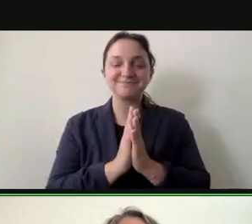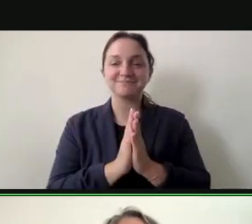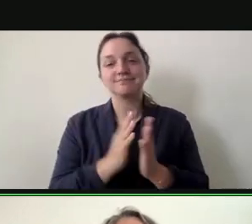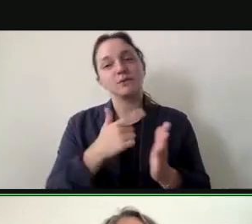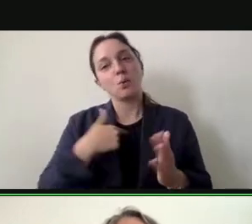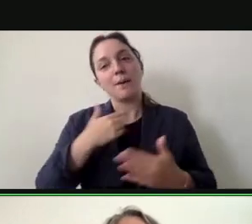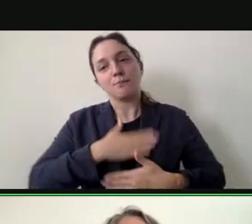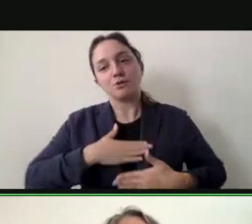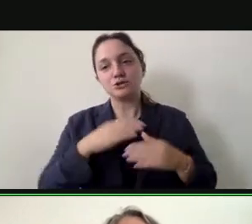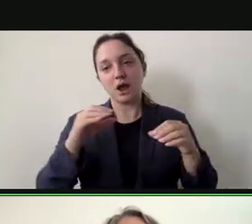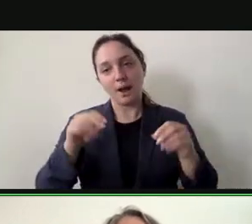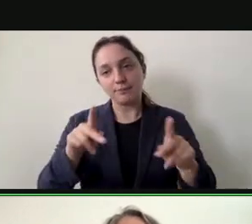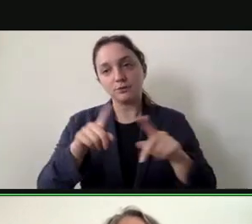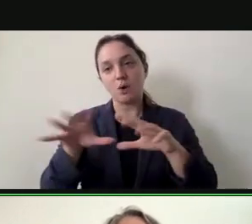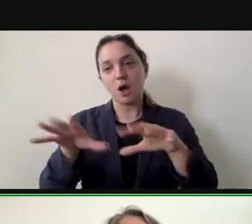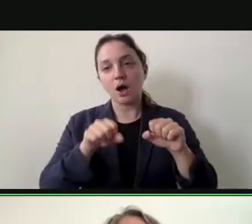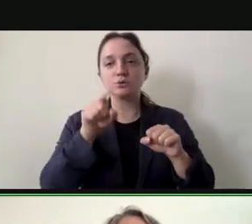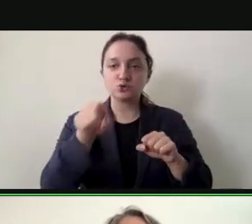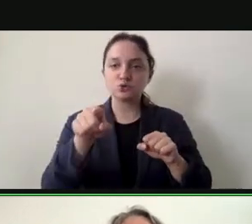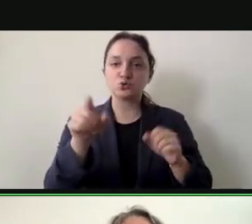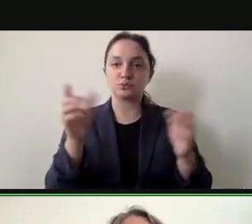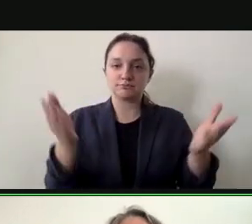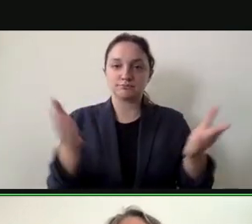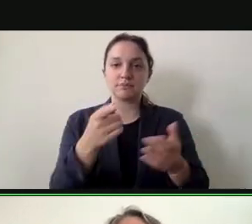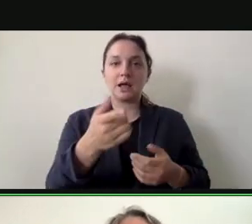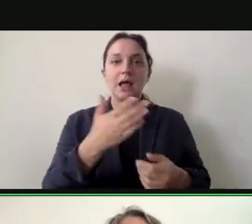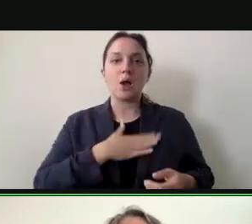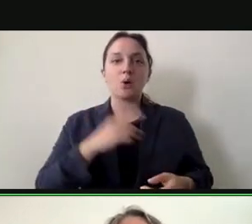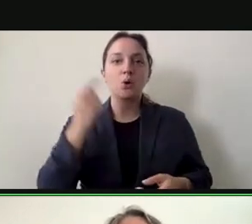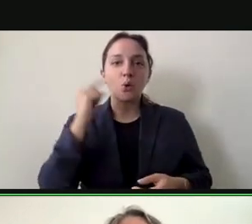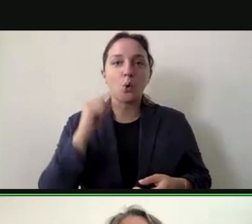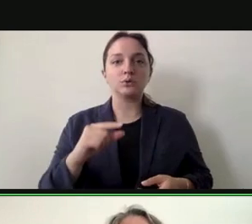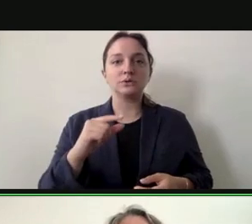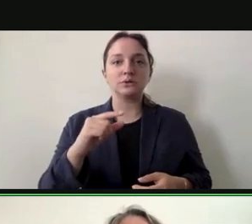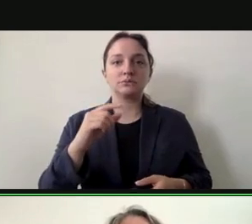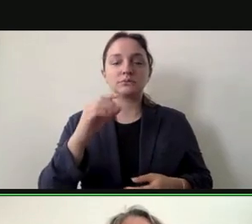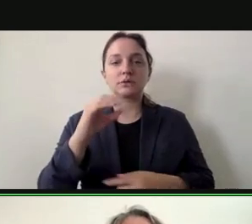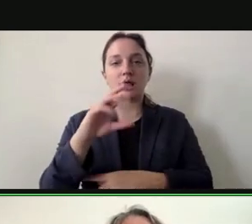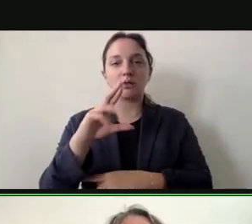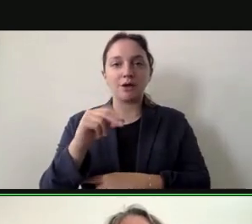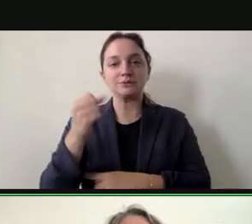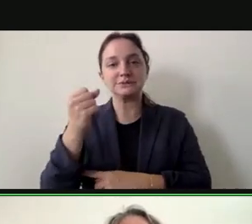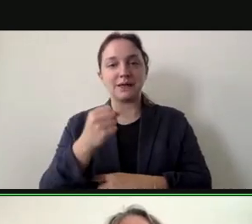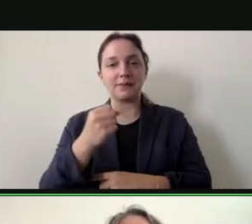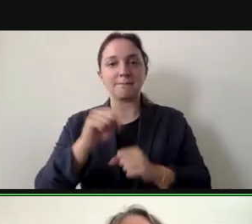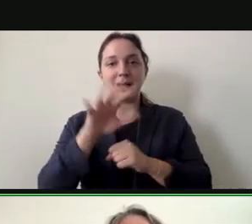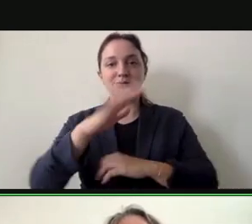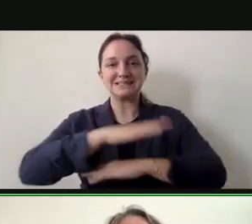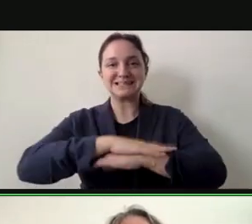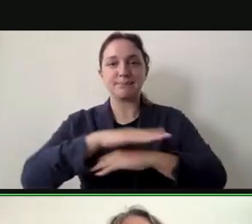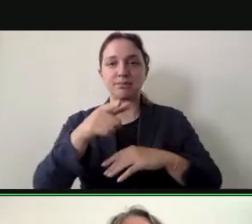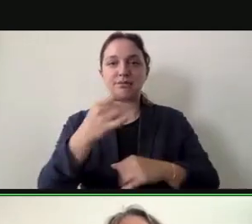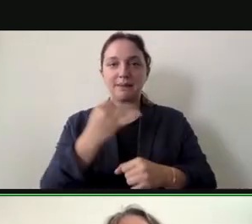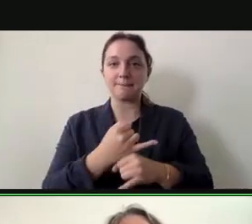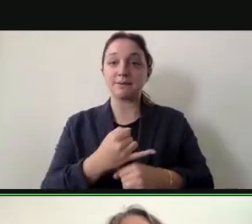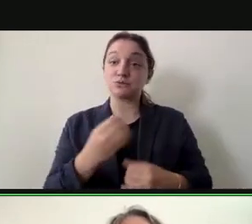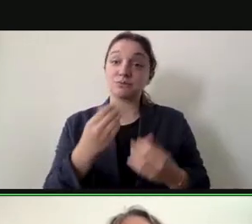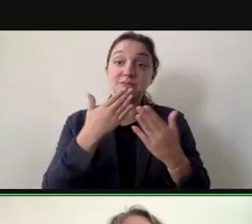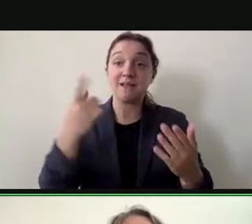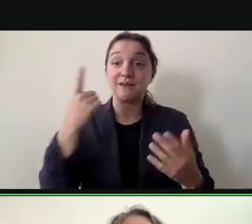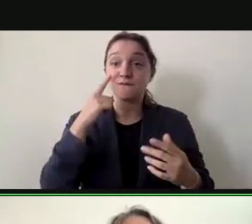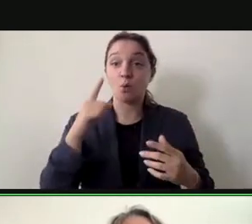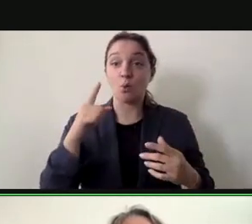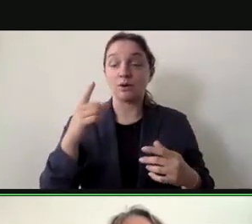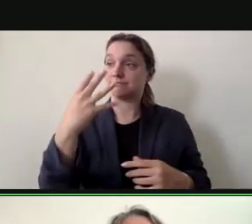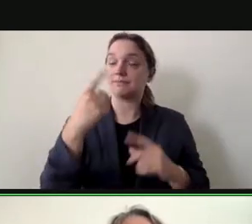opportunity to host you and your team at our Golden, Colorado South Table Mountain campus this week. We're glad that you're here. So thank you for being here and thank you for broadcasting